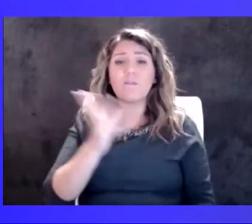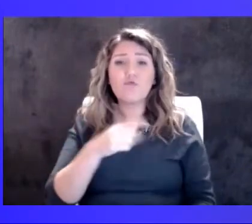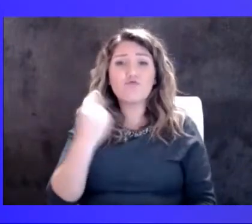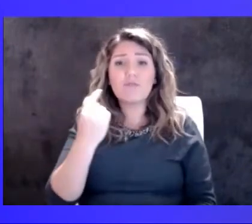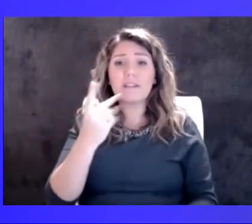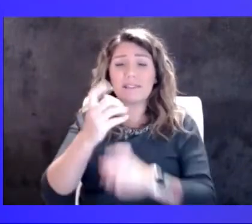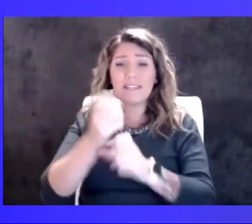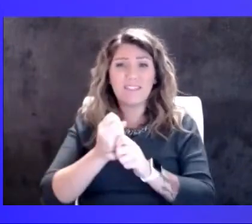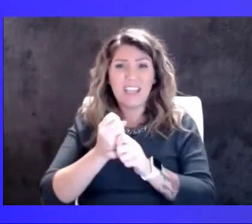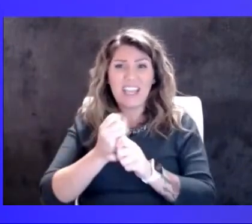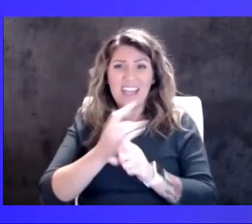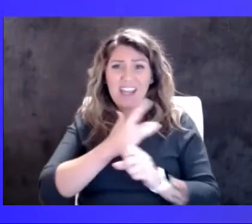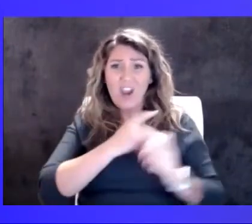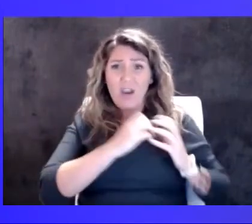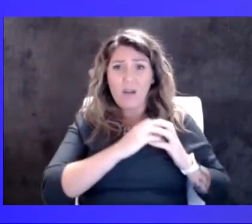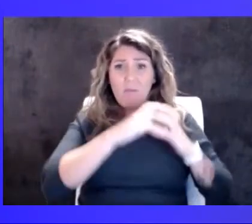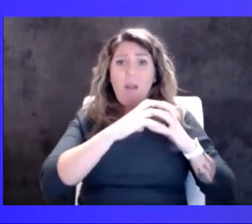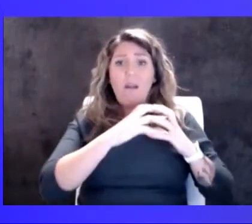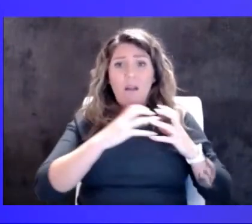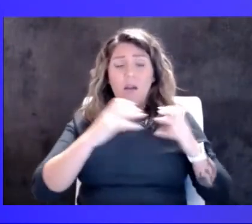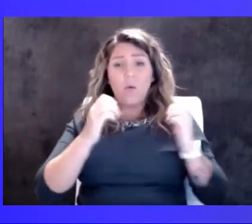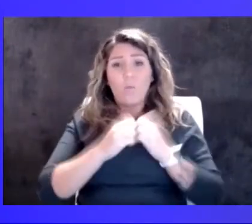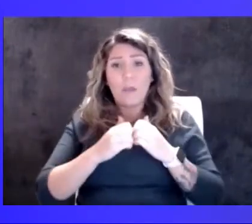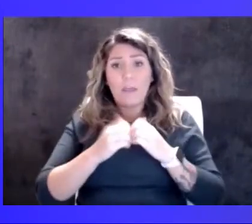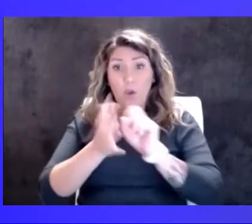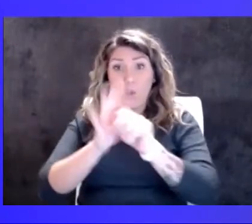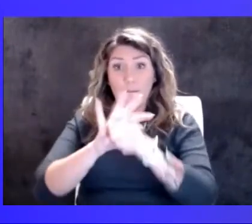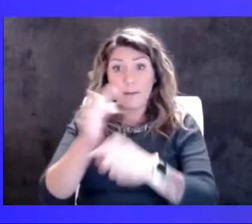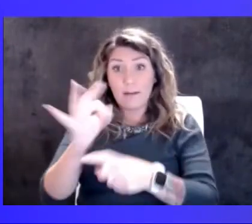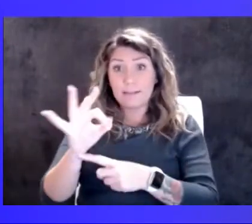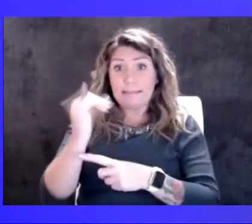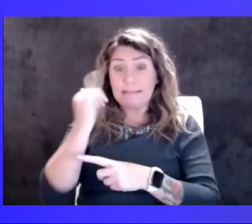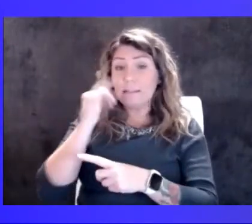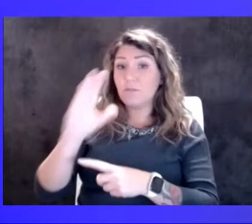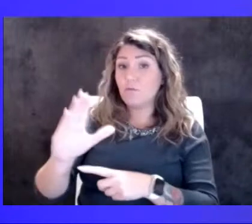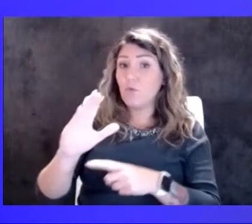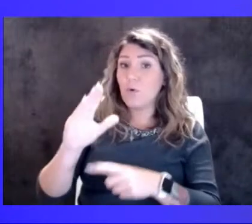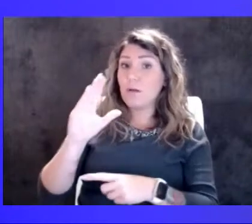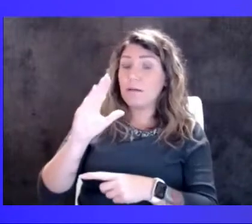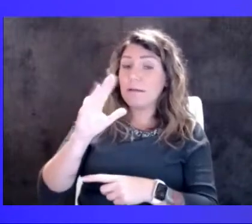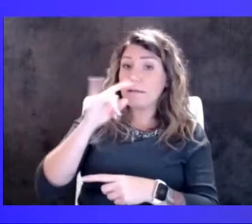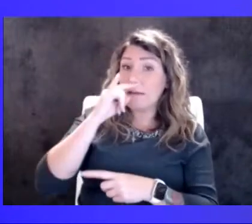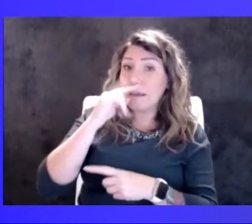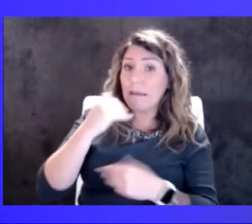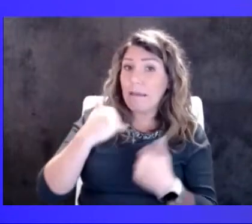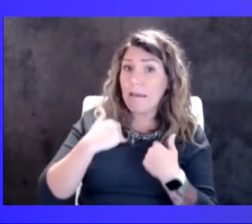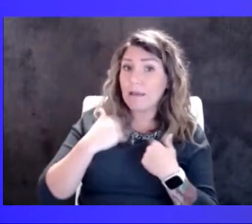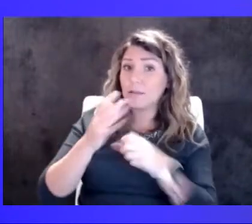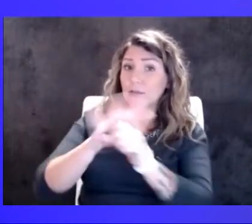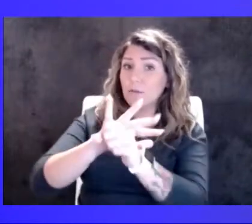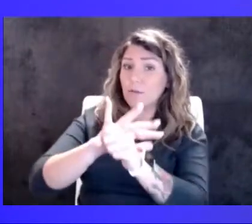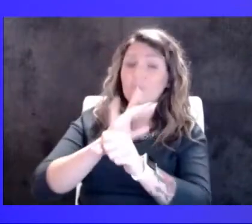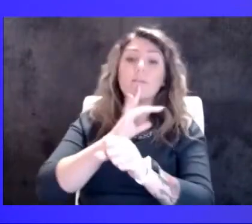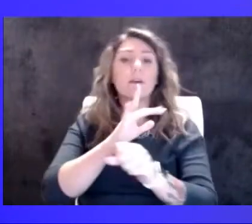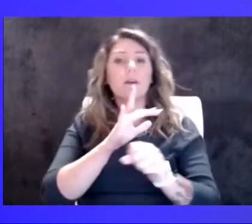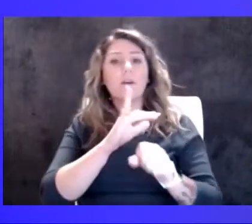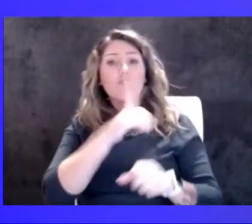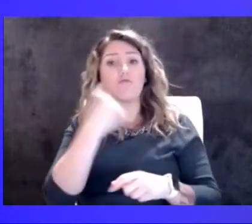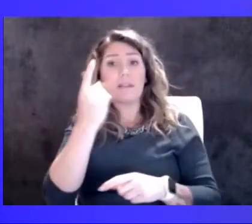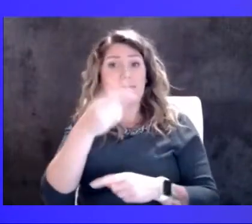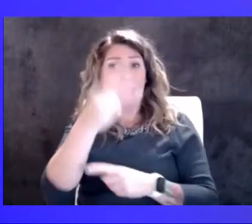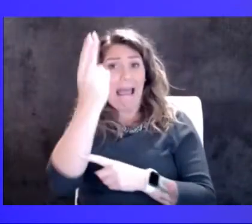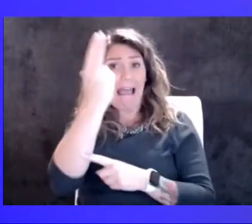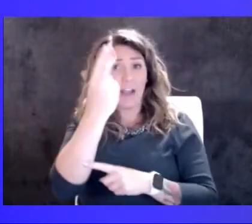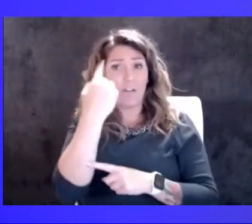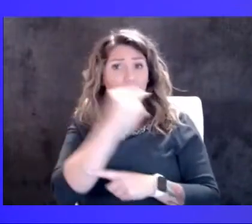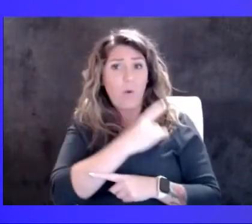myocarditis with COVID. So if your child gets COVID, their risk of getting myocarditis is likely much higher. And so what we